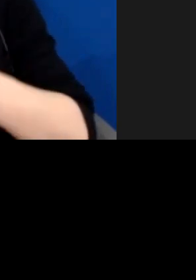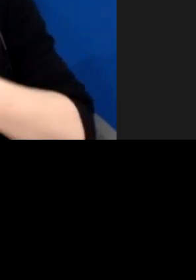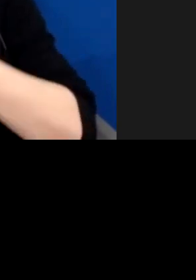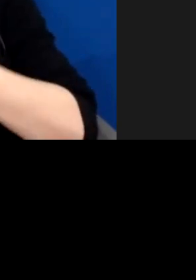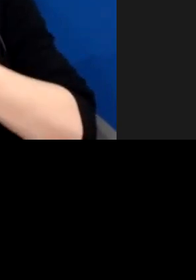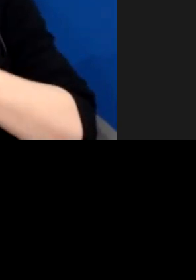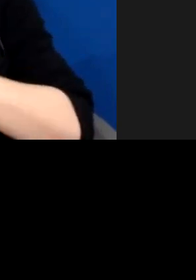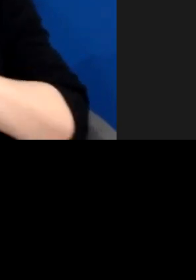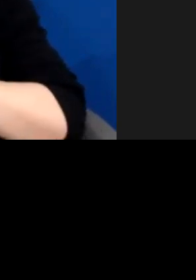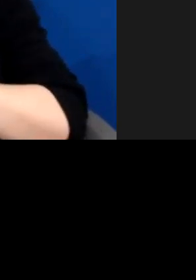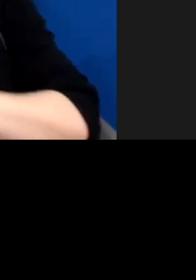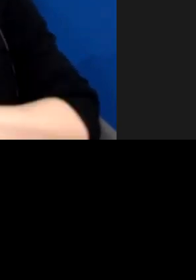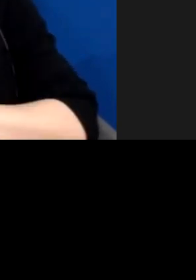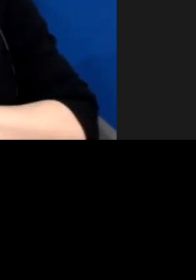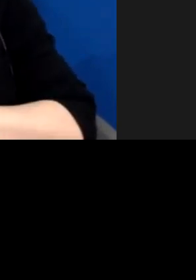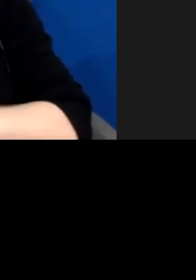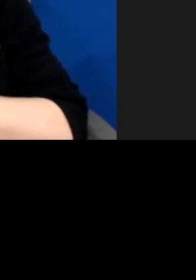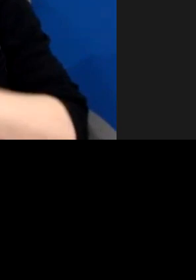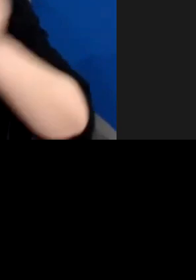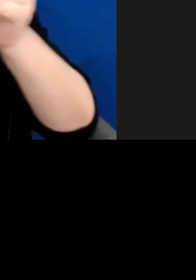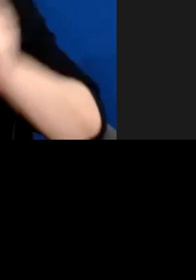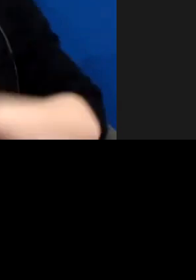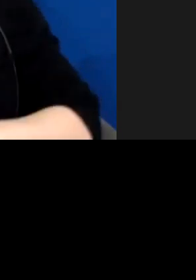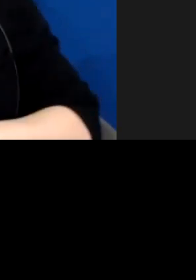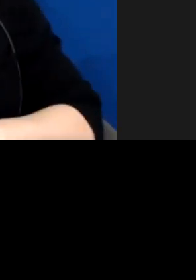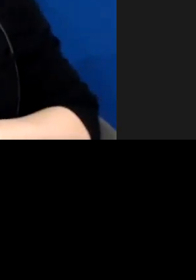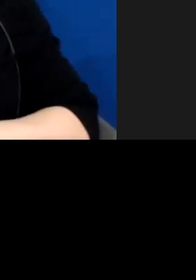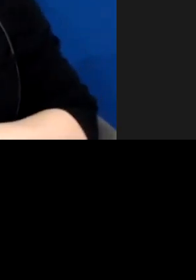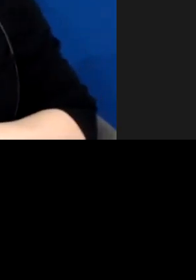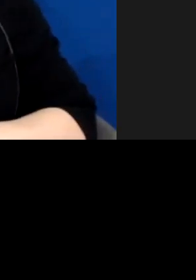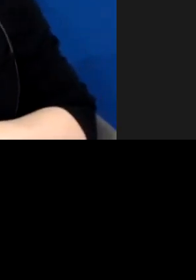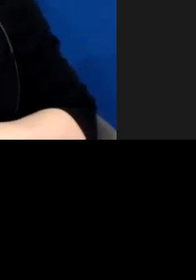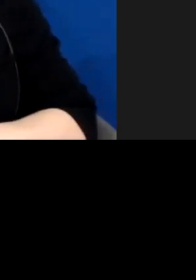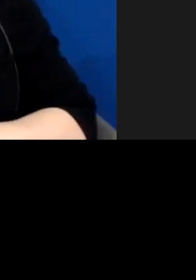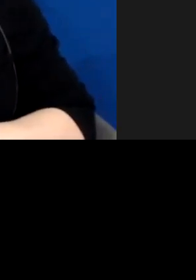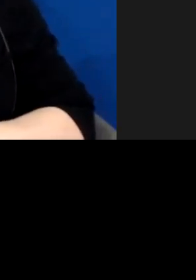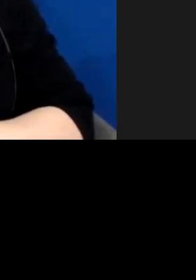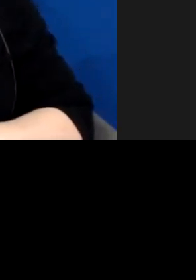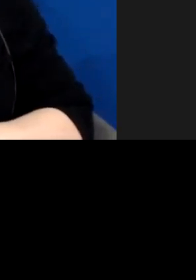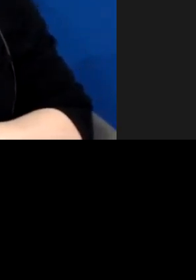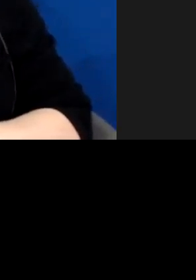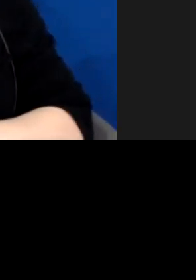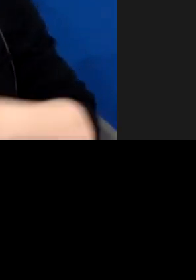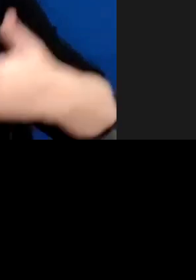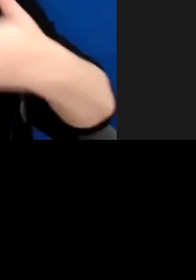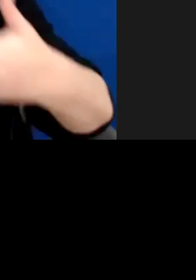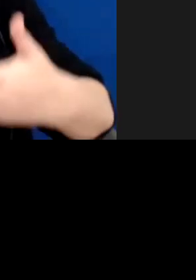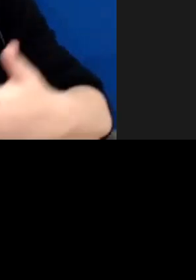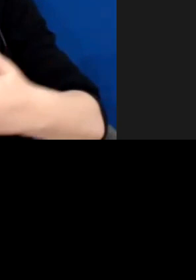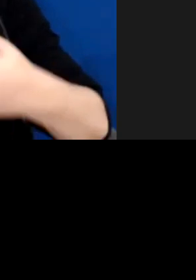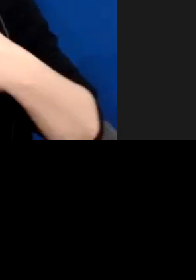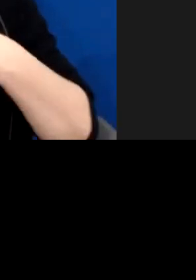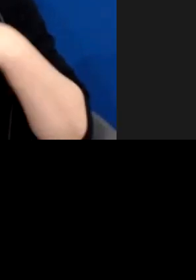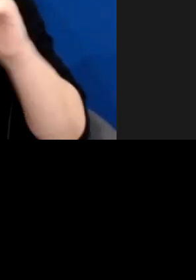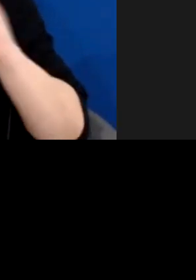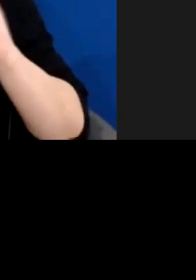the pop-up PD page on our website. Nothing else from me. I see people have started to